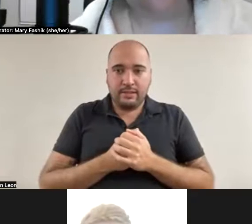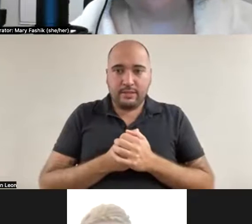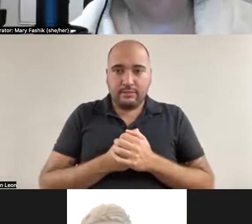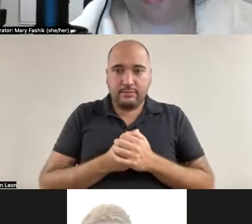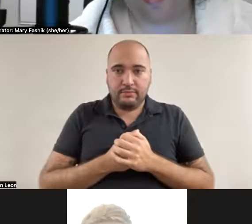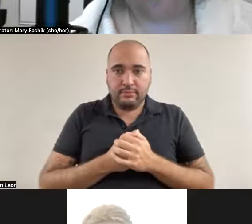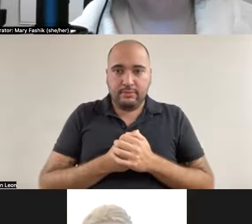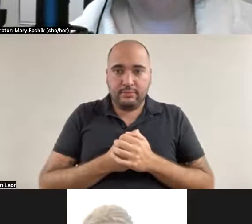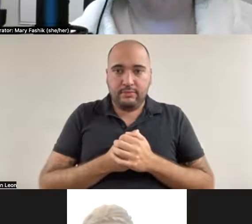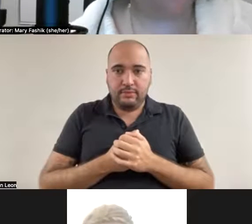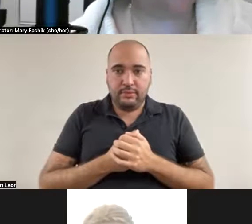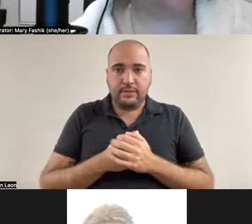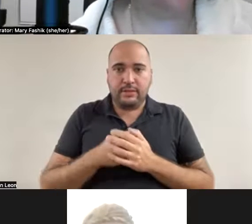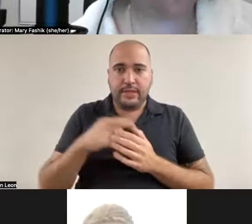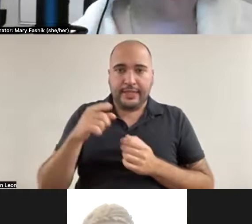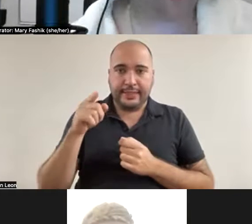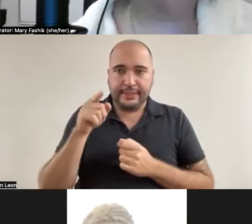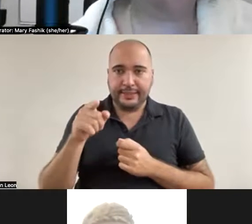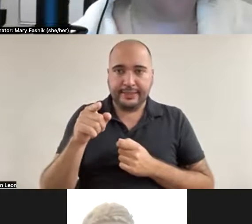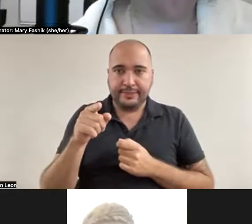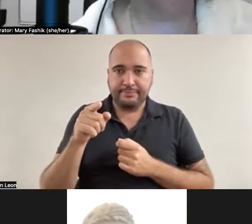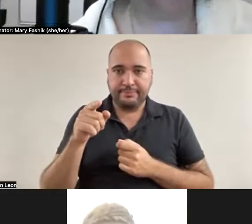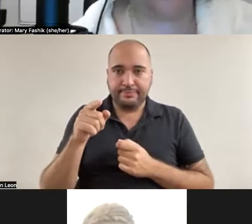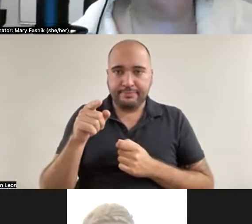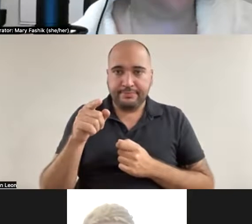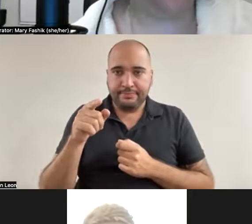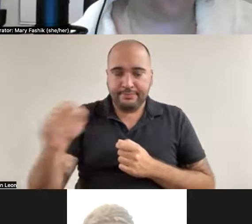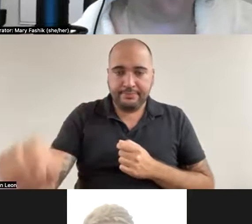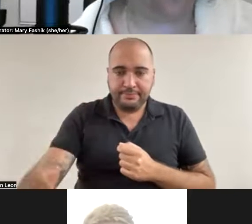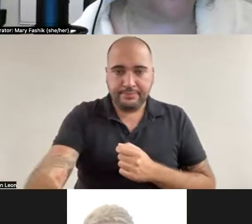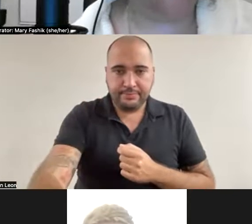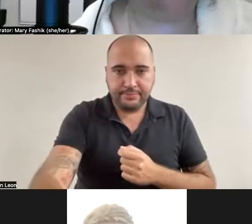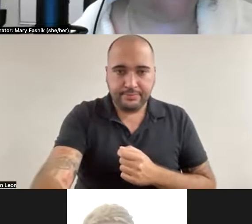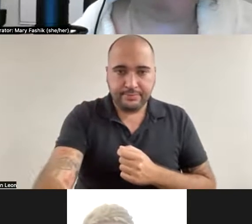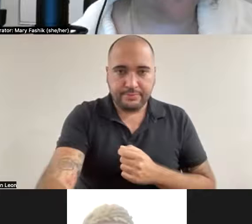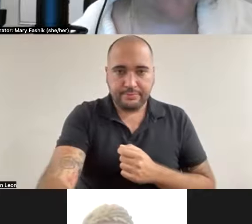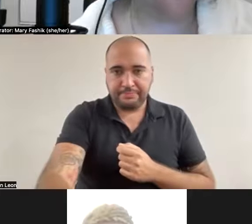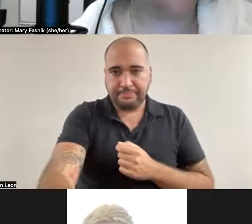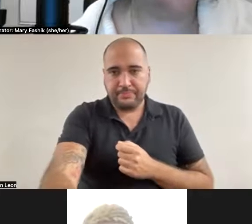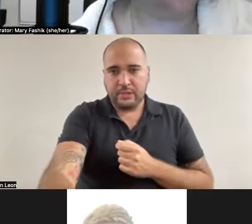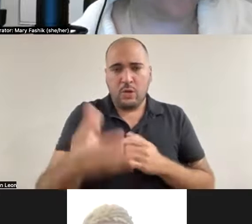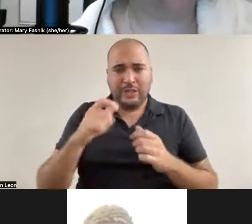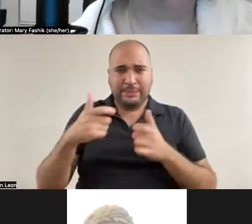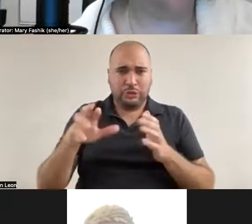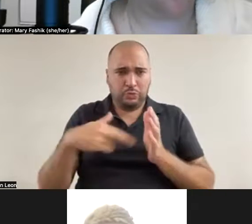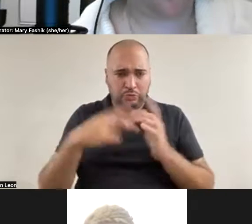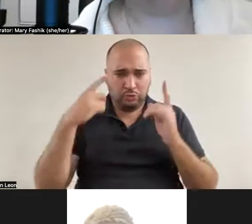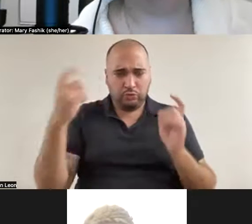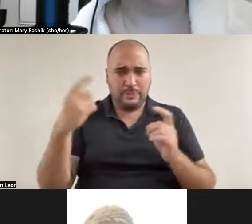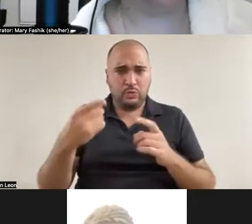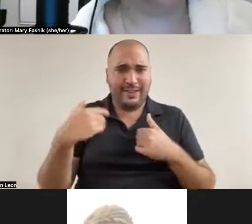Ahouty, what is a big goal or dream that you have for